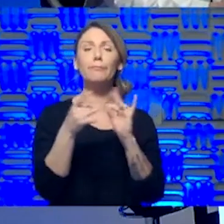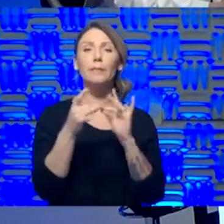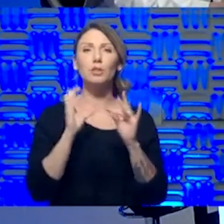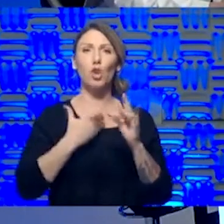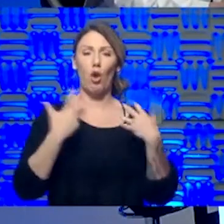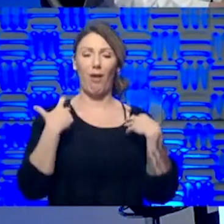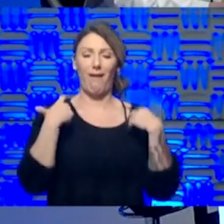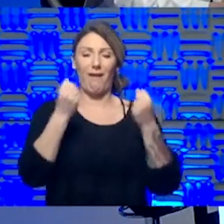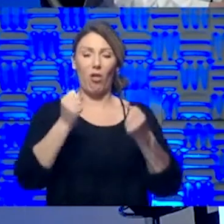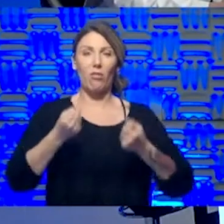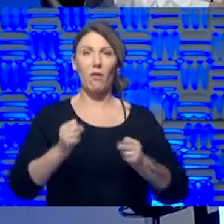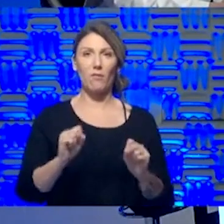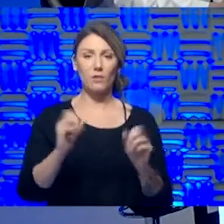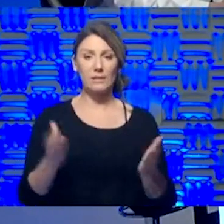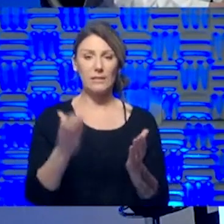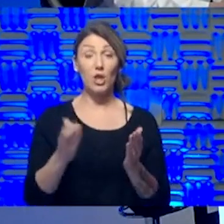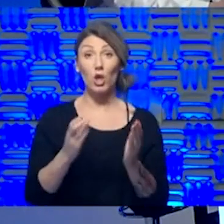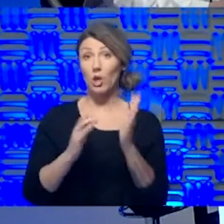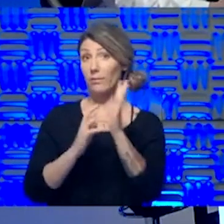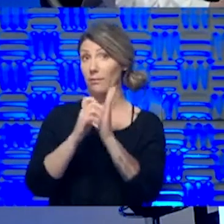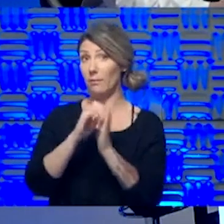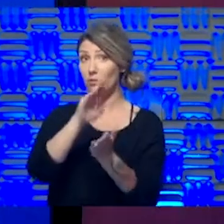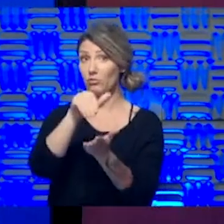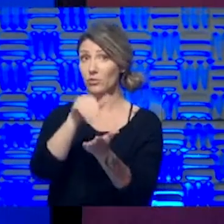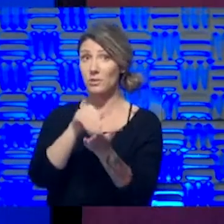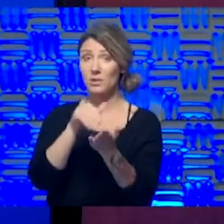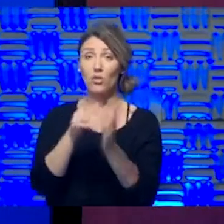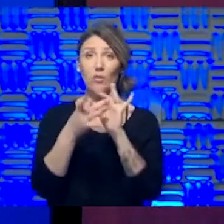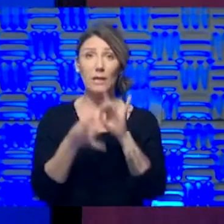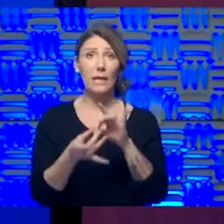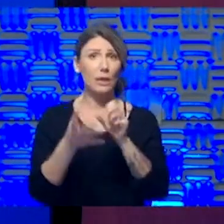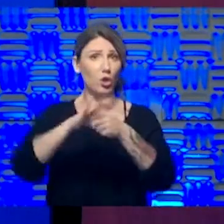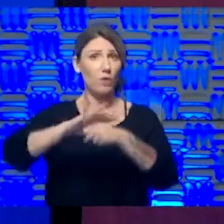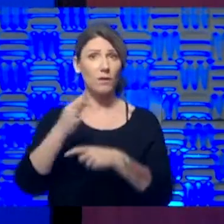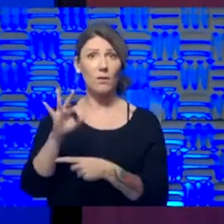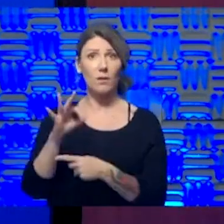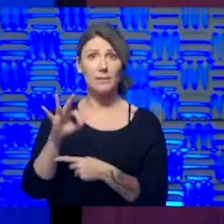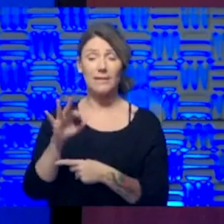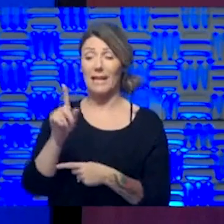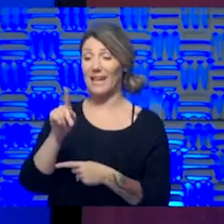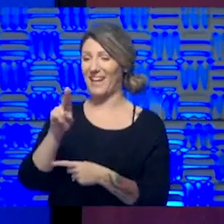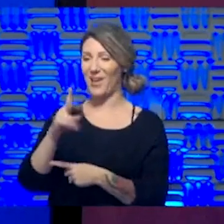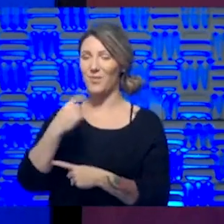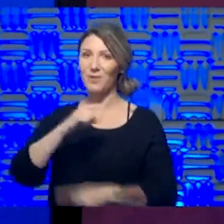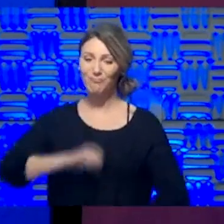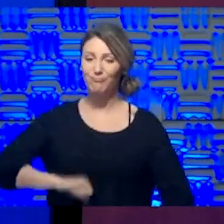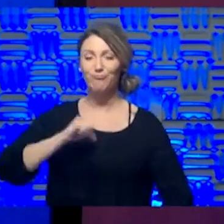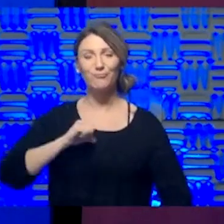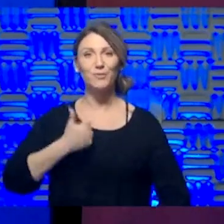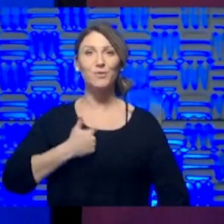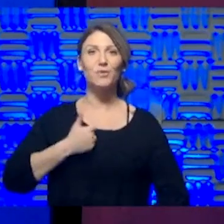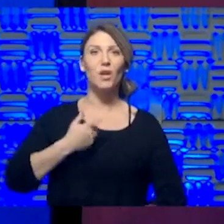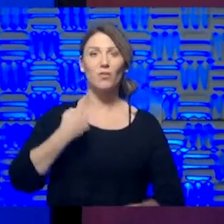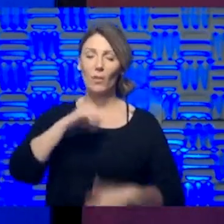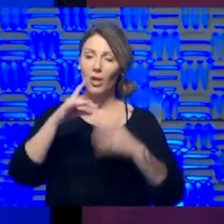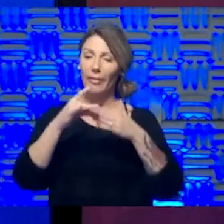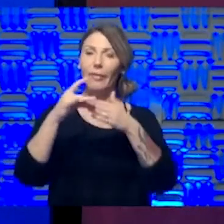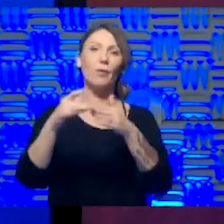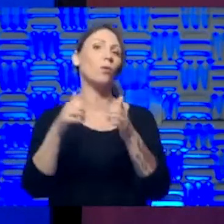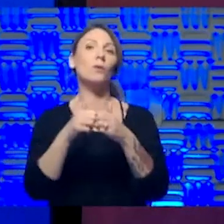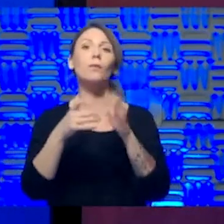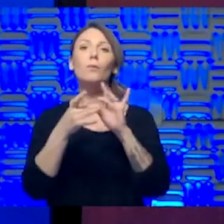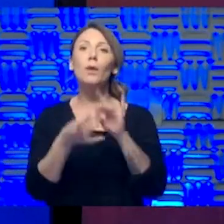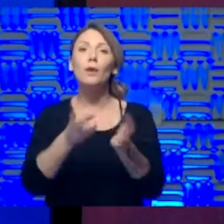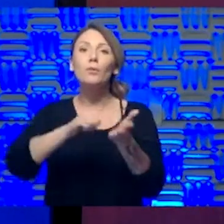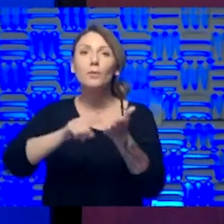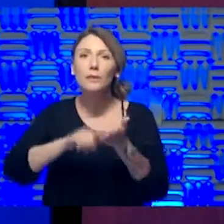Cancer Center, in terms of COVID-19 research. I mean, I think KU, we pride ourselves in being leaders in research, not just in this area, but also in